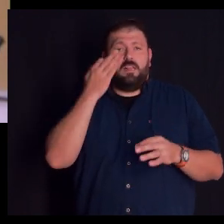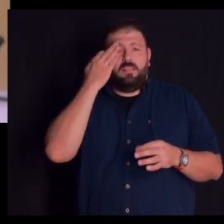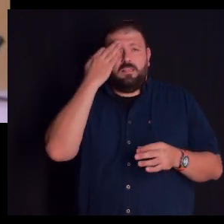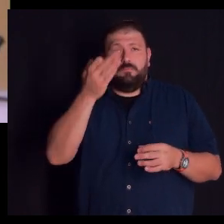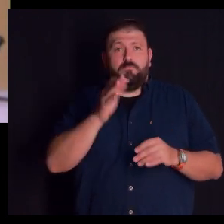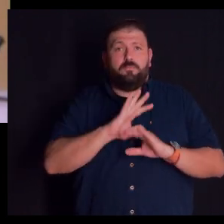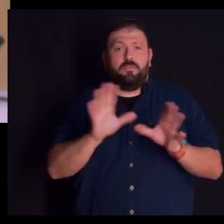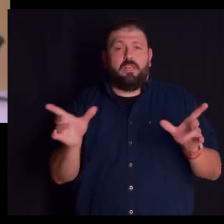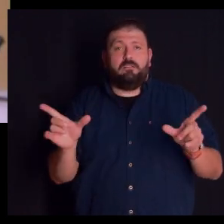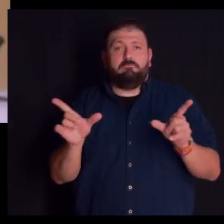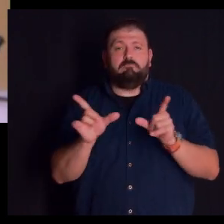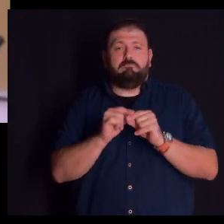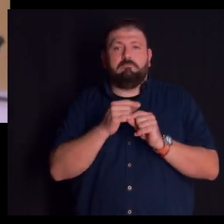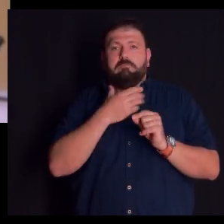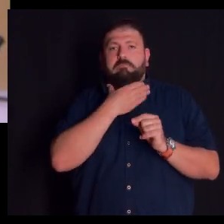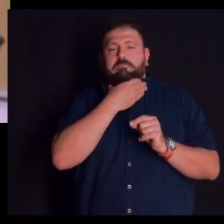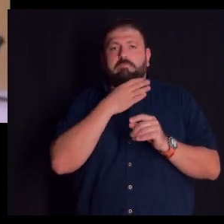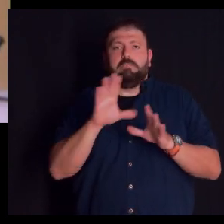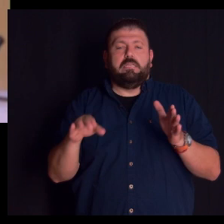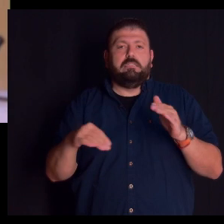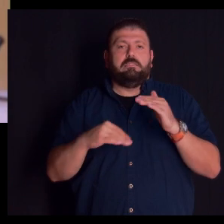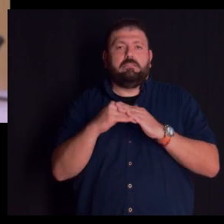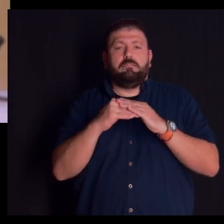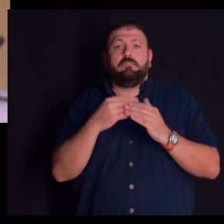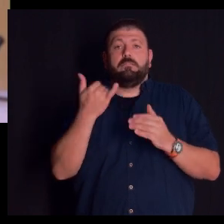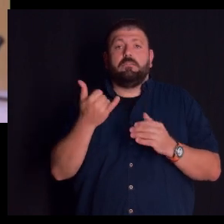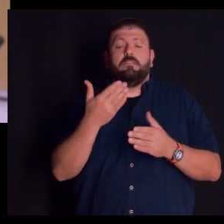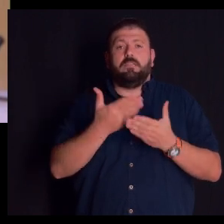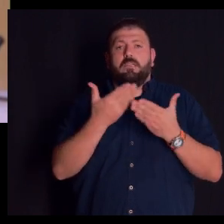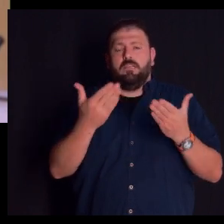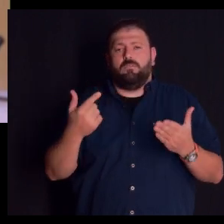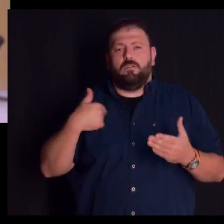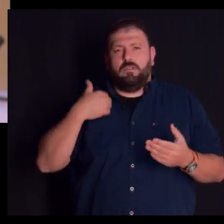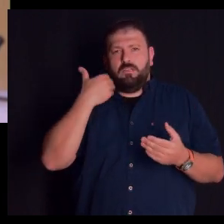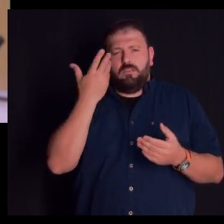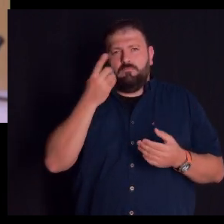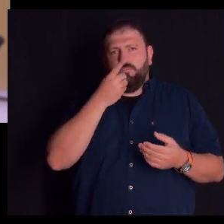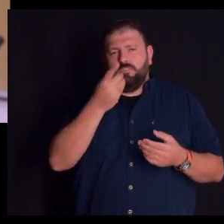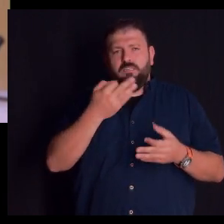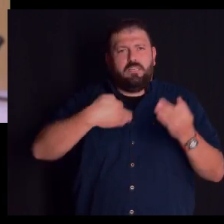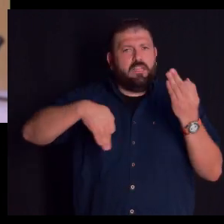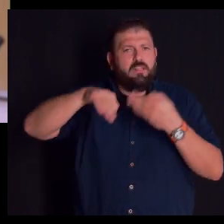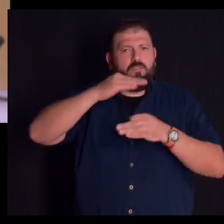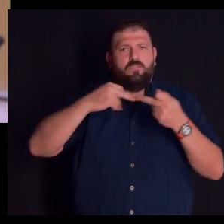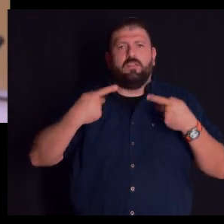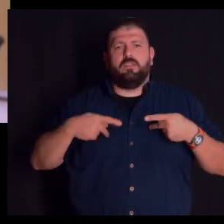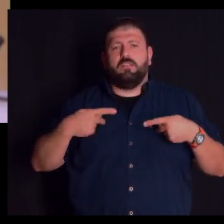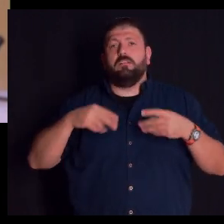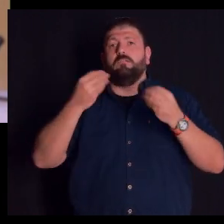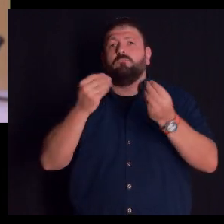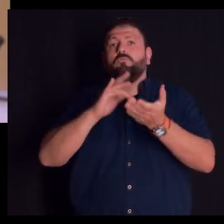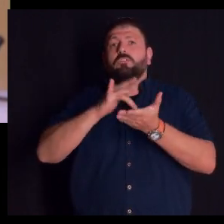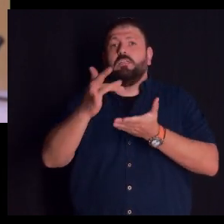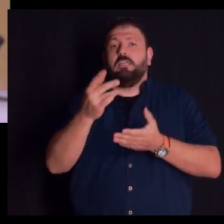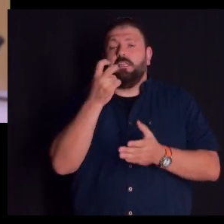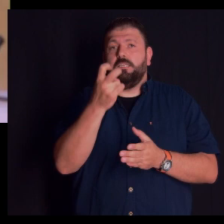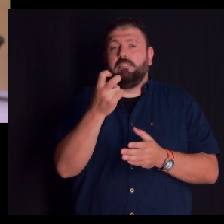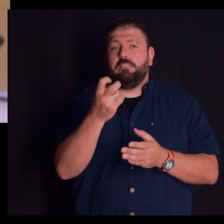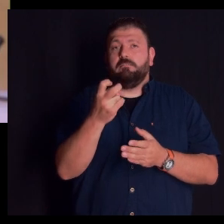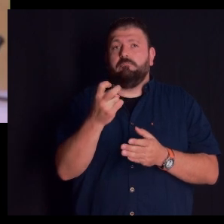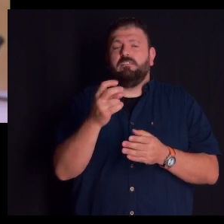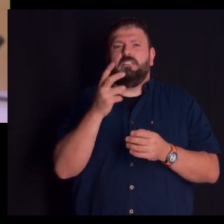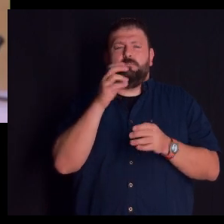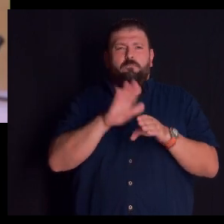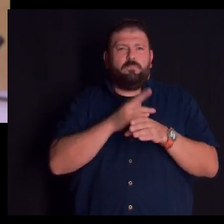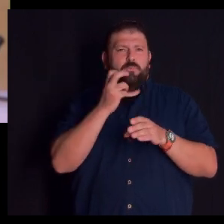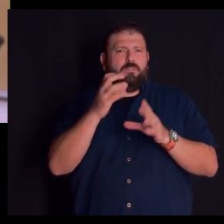we run out of time, and basically, let's tell everybody thank